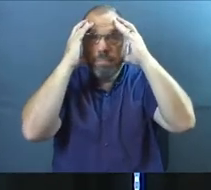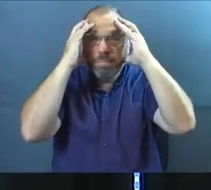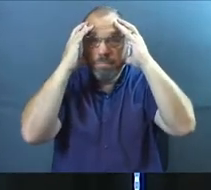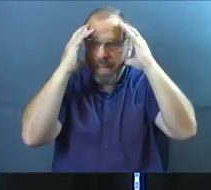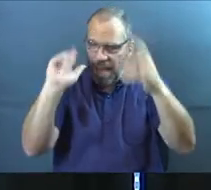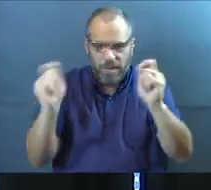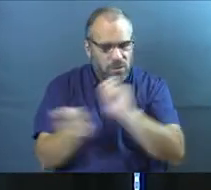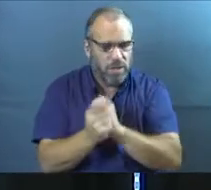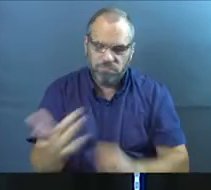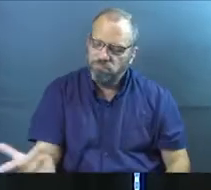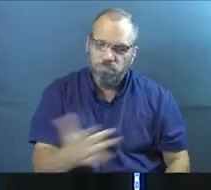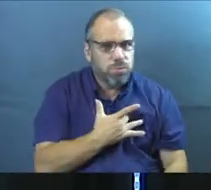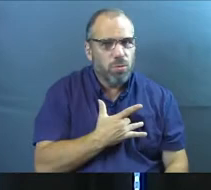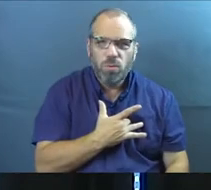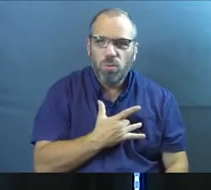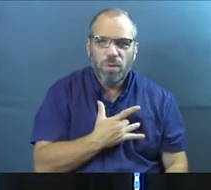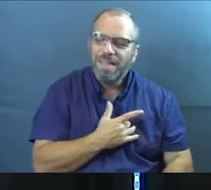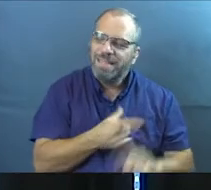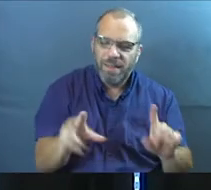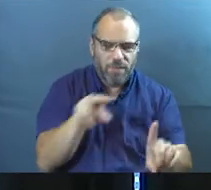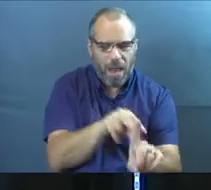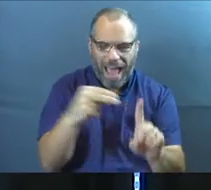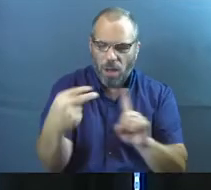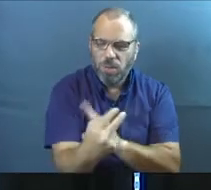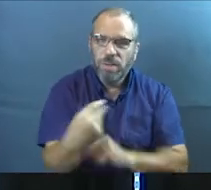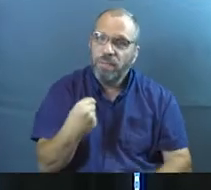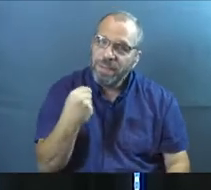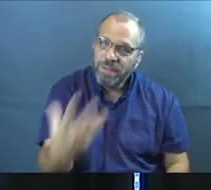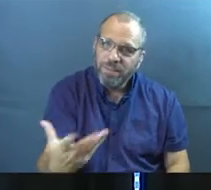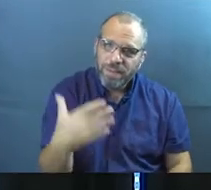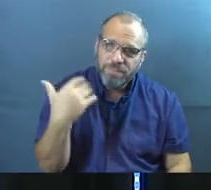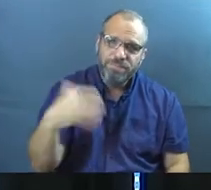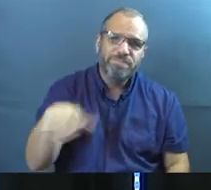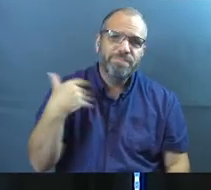And it changed me, gave me a different outlook on what giving was.